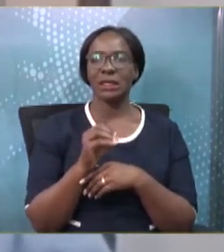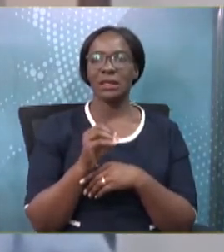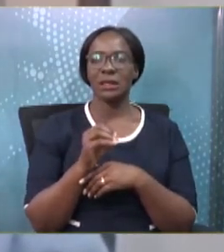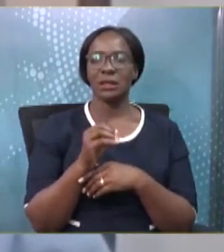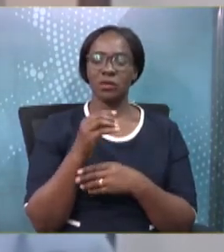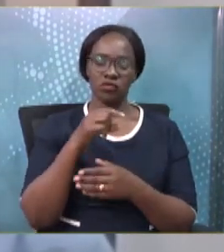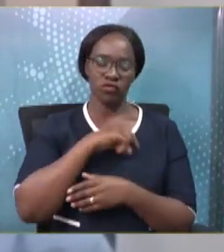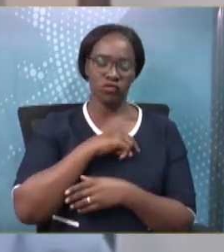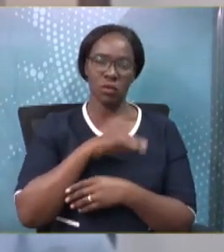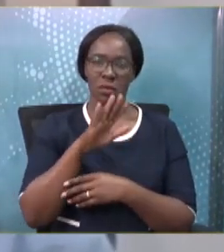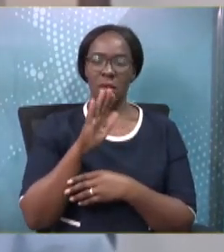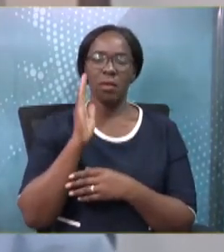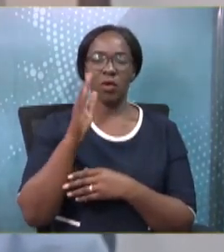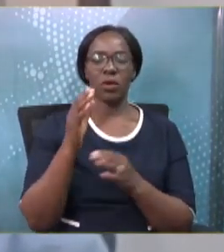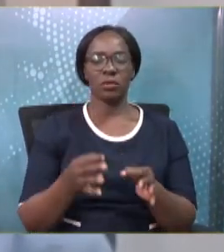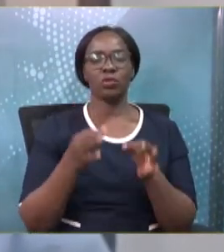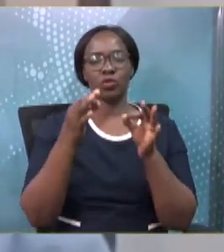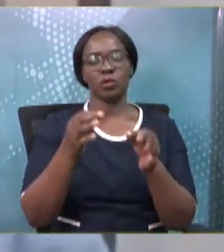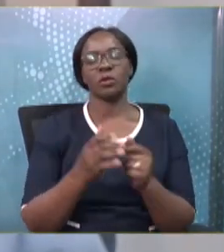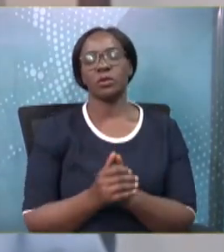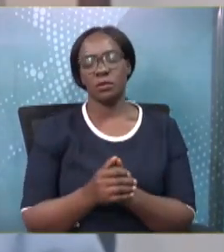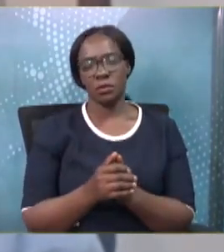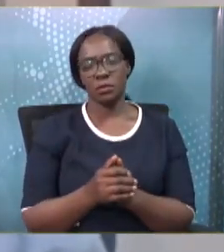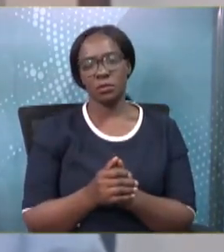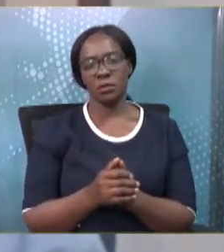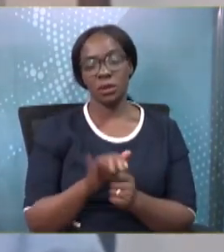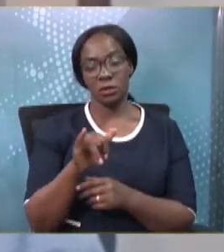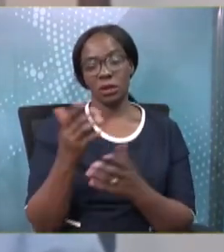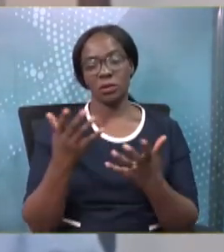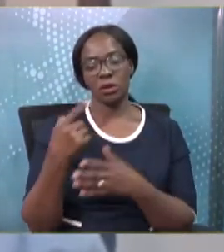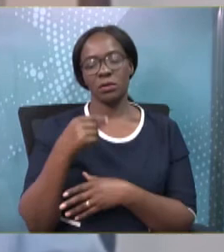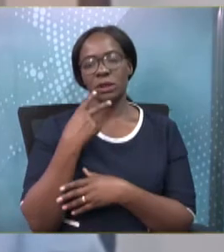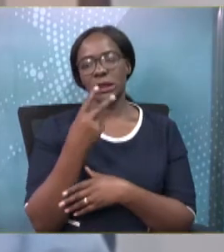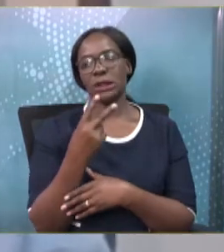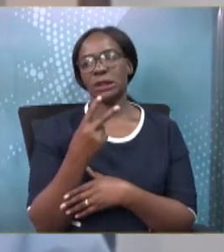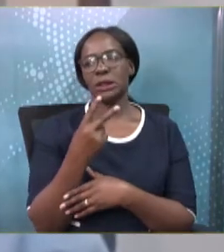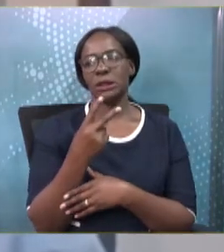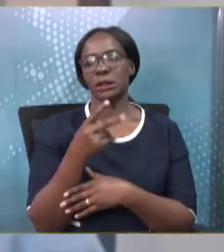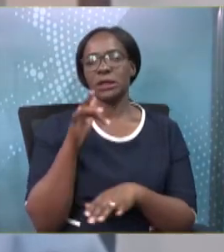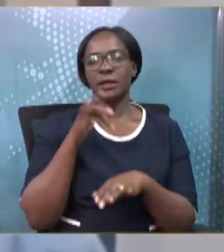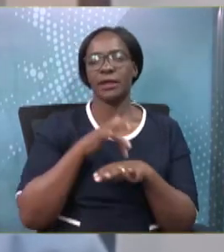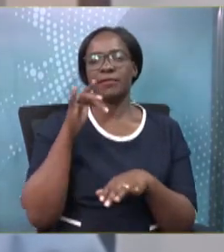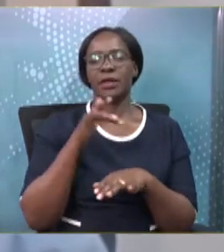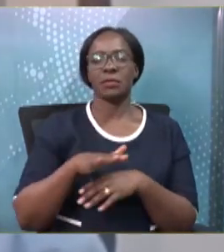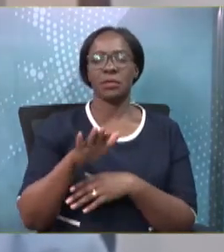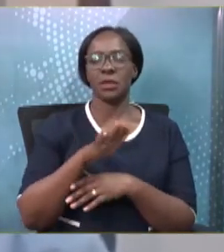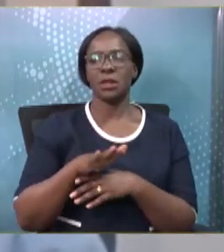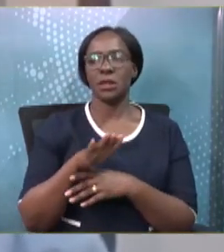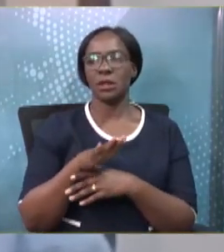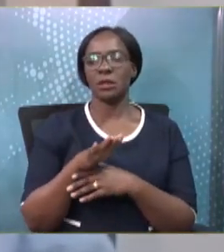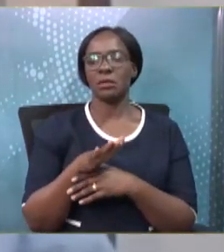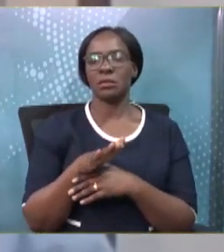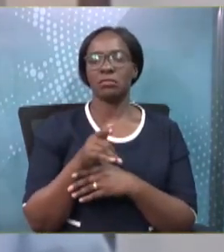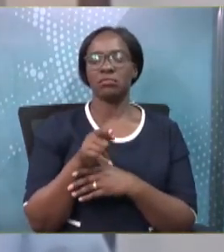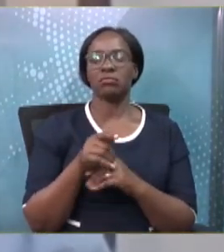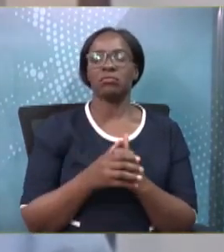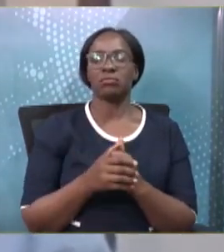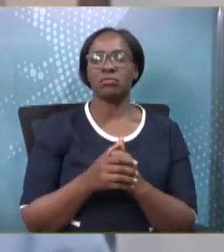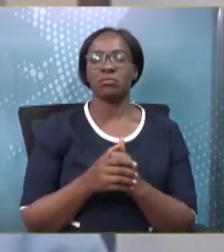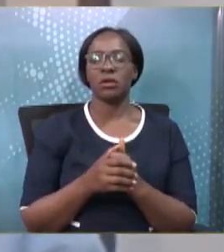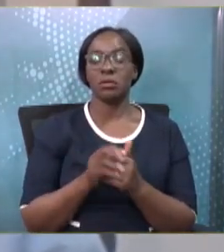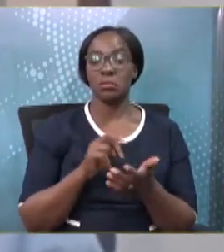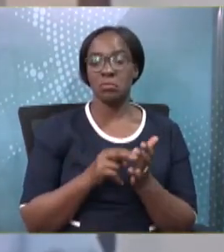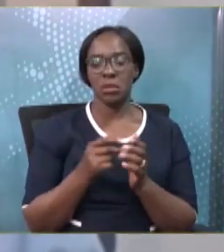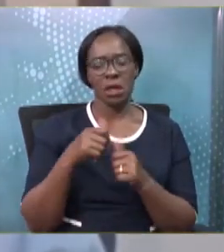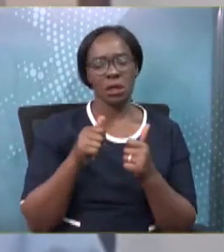of your revenues will be postponed ultimately. That's where we see the effects in terms of income generation. Mm-hmm. So the move by